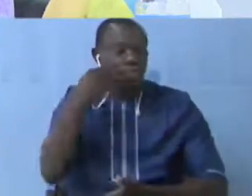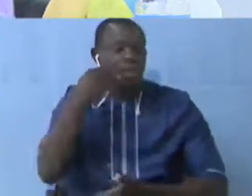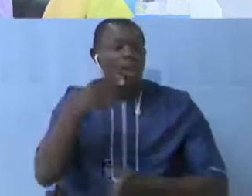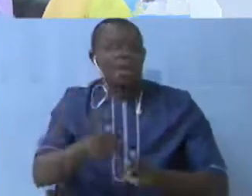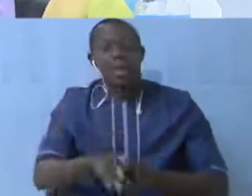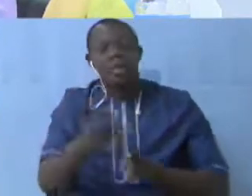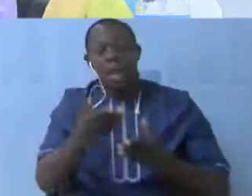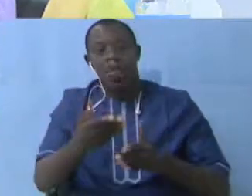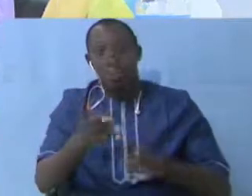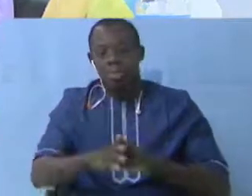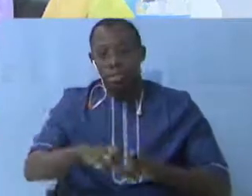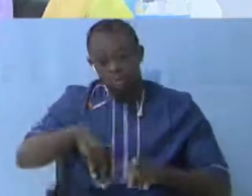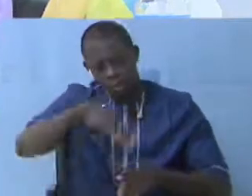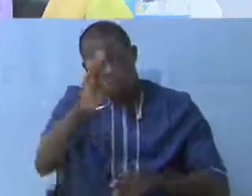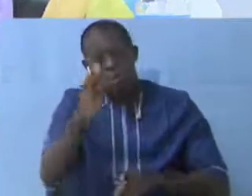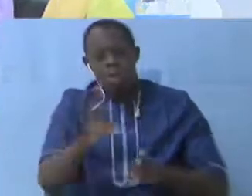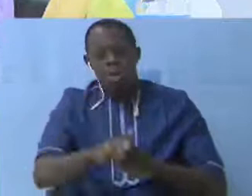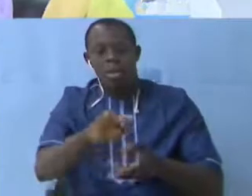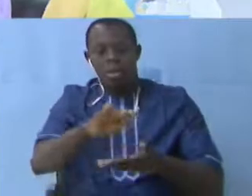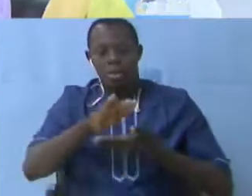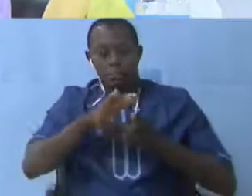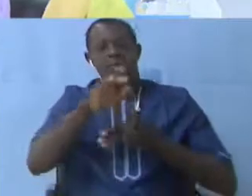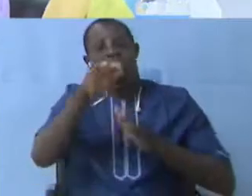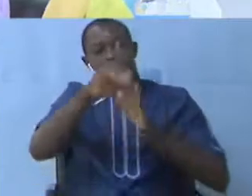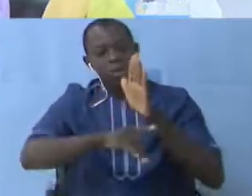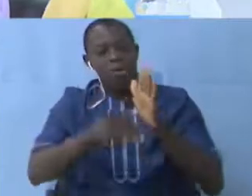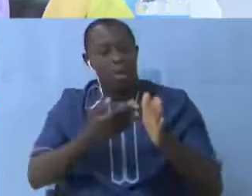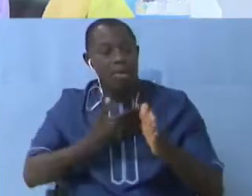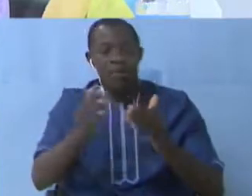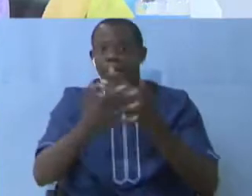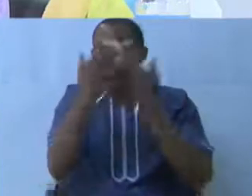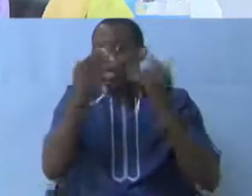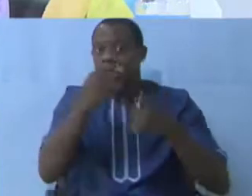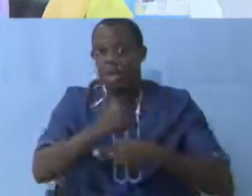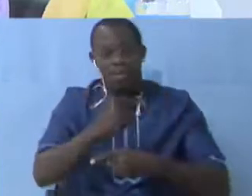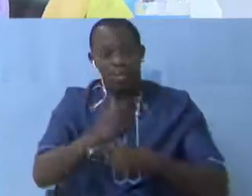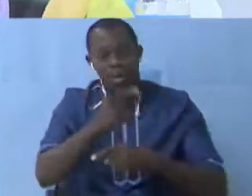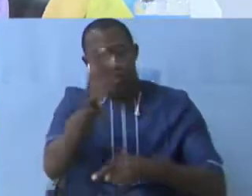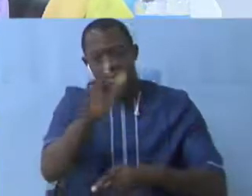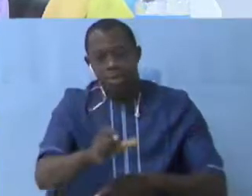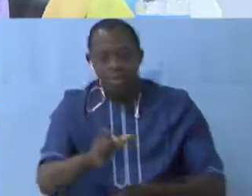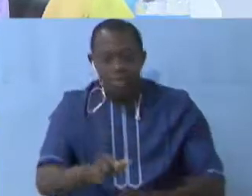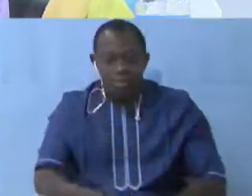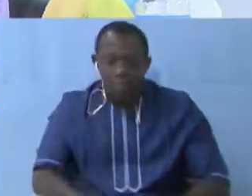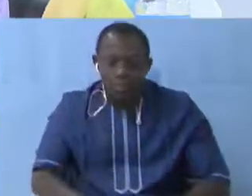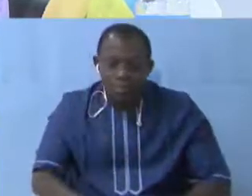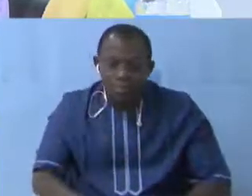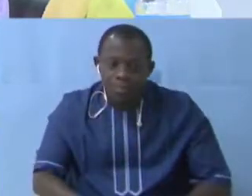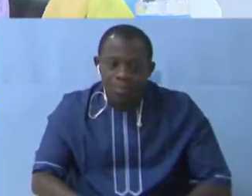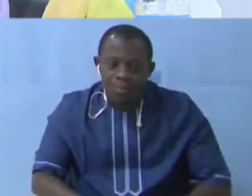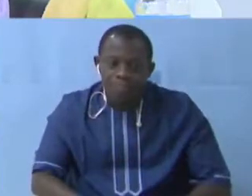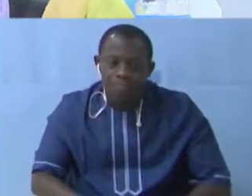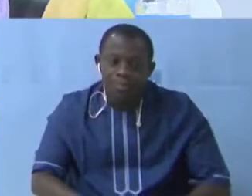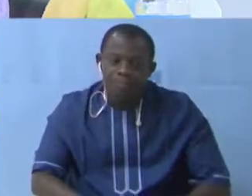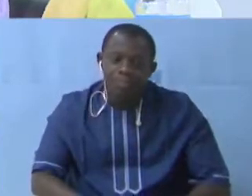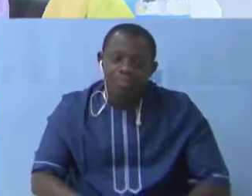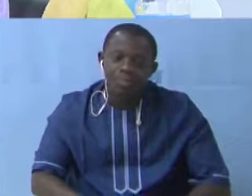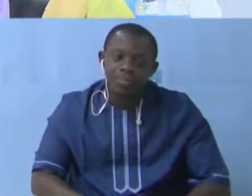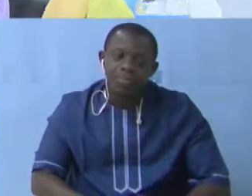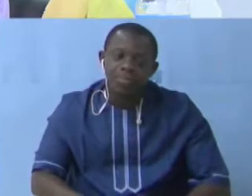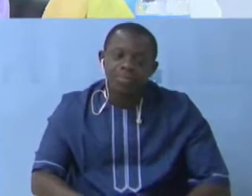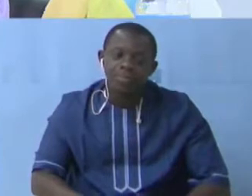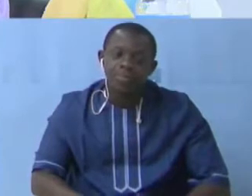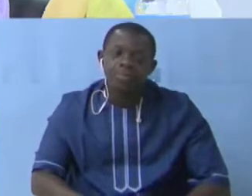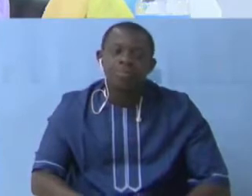nag Gambien yu bëri nag dal dinañu jaar rek foofu noonu te ba tey daal ñu ngi yëngatu nag ci programme yooyu. I